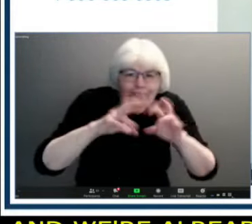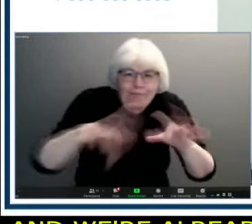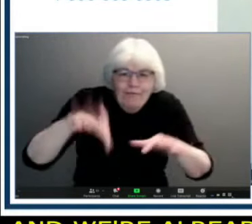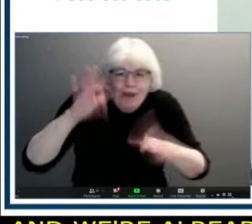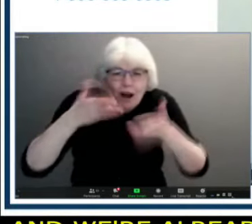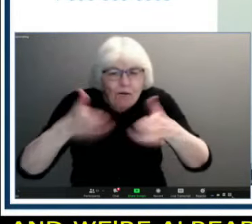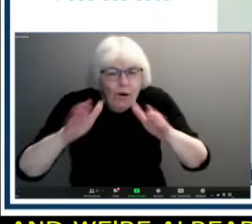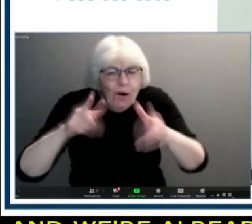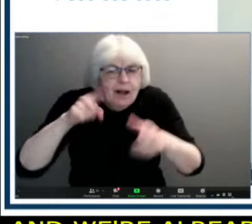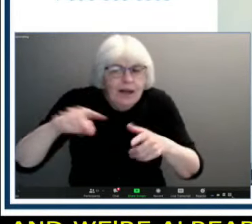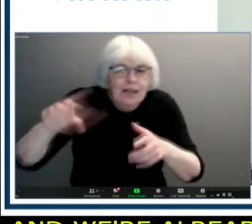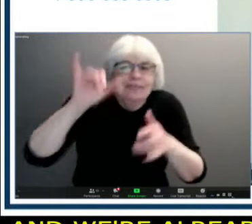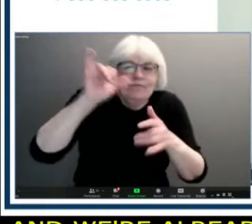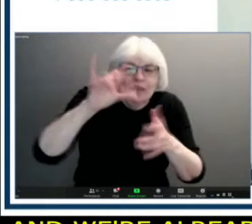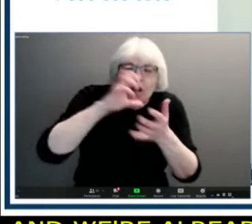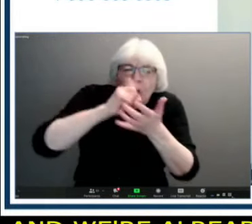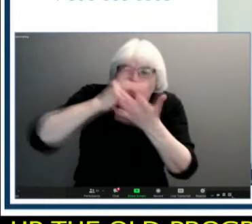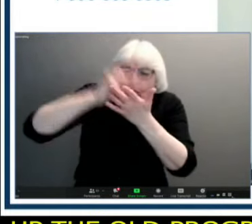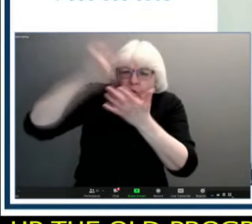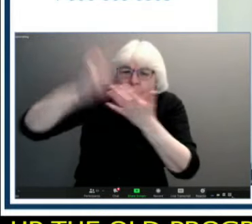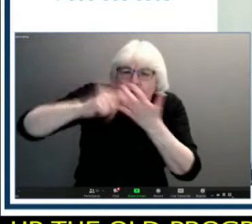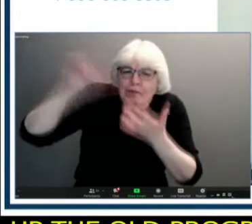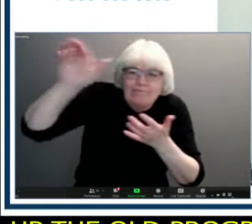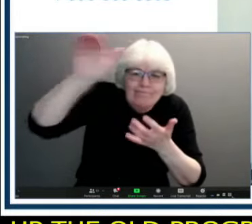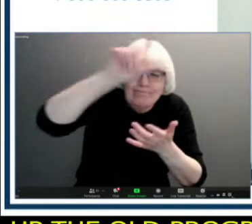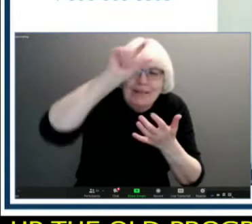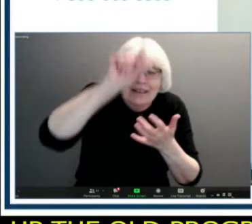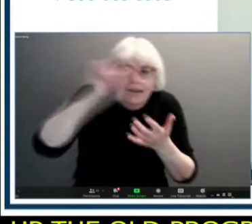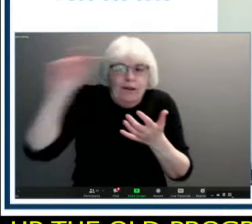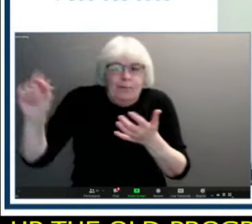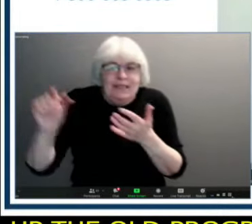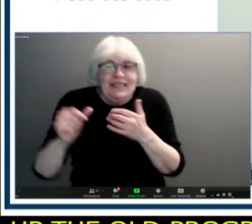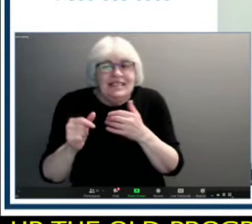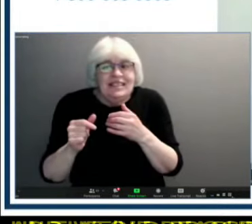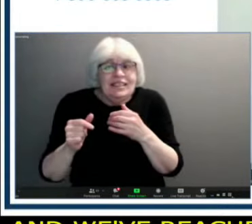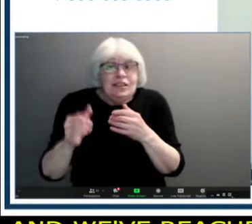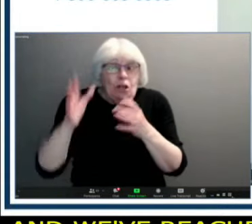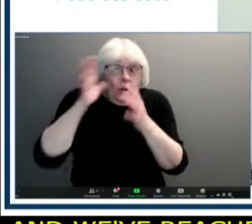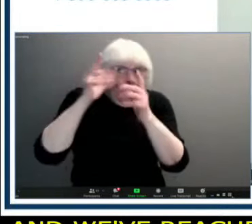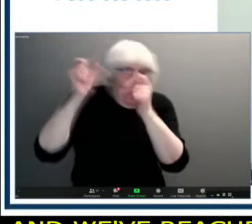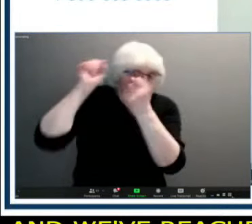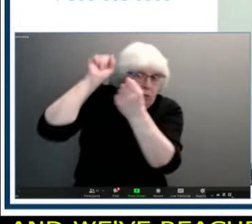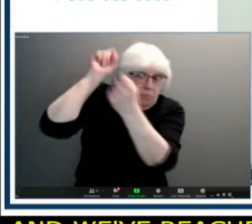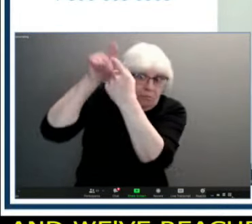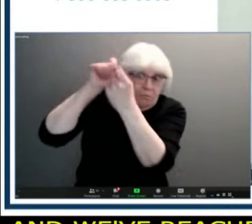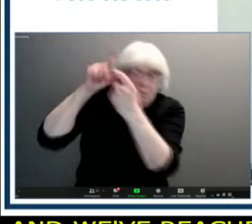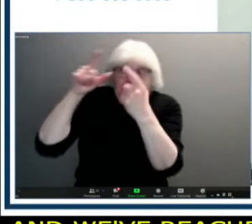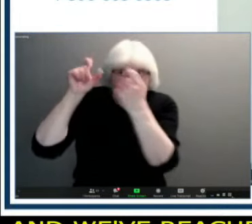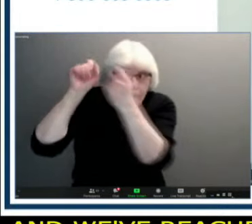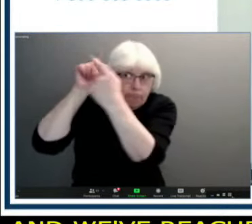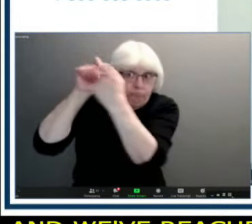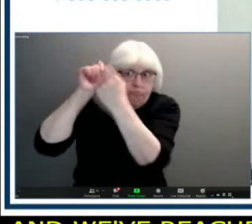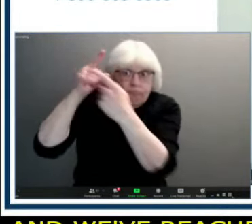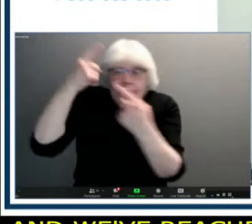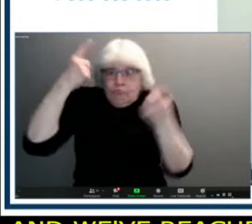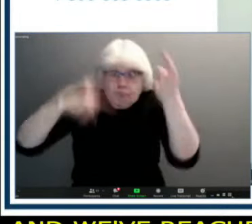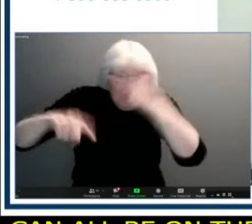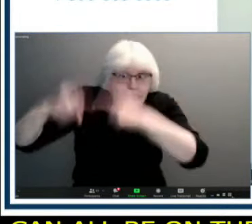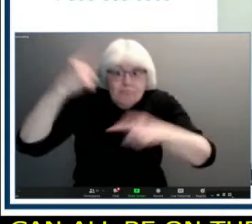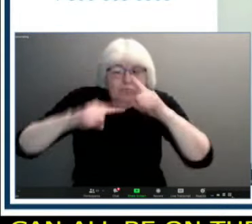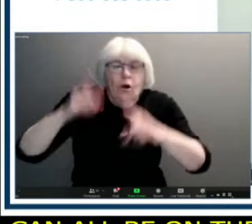we can all be on the same page as we were last time. So there's a lot that's moving. The ask of Nova